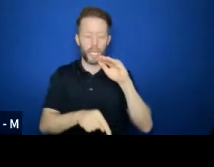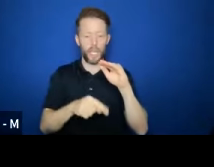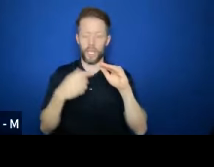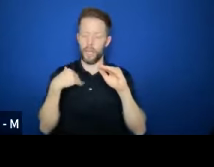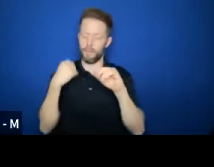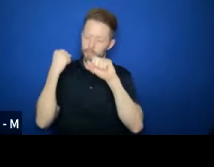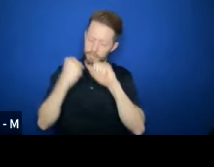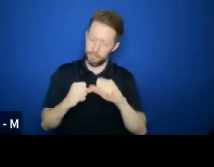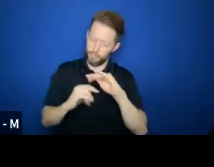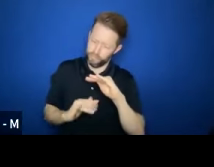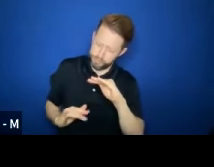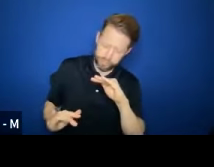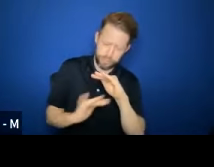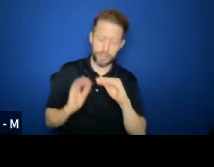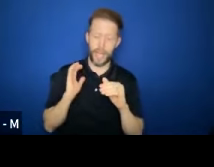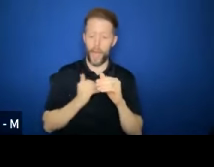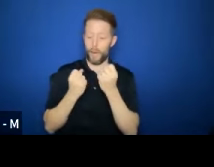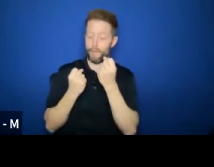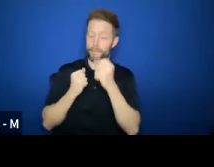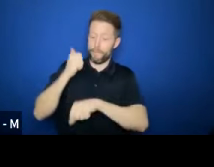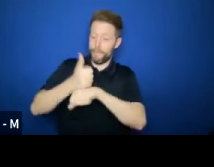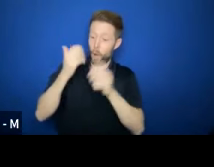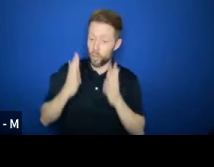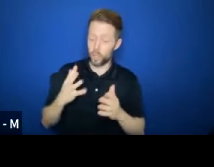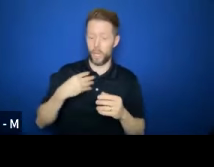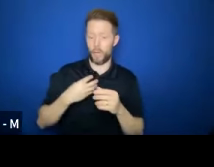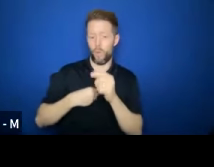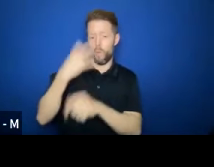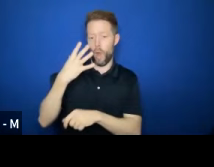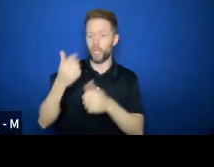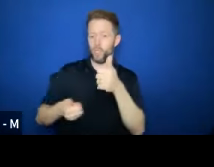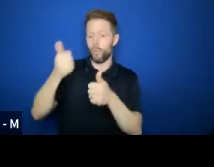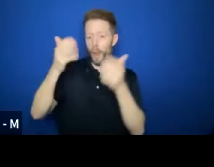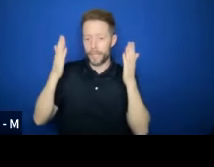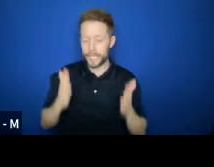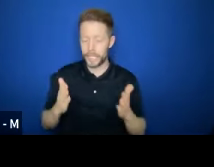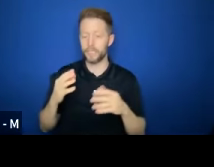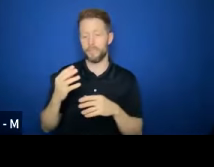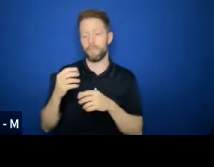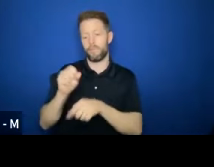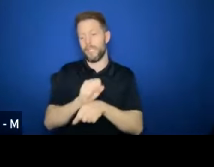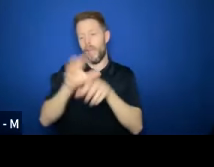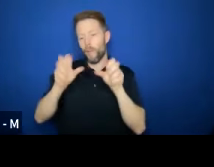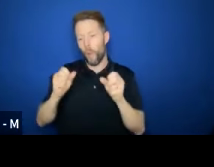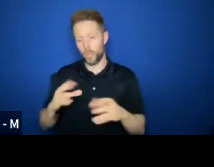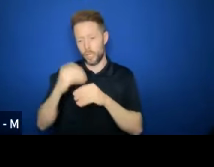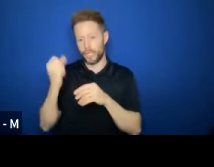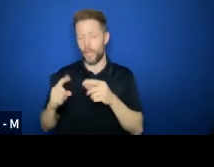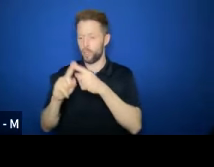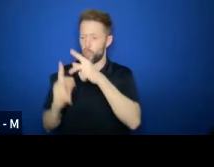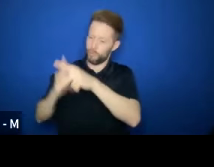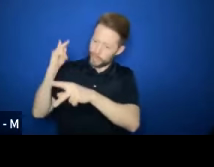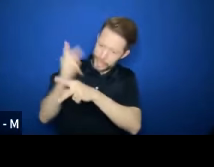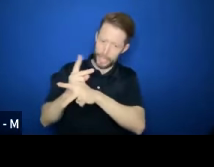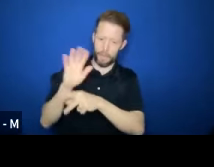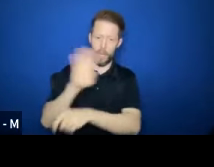by our founders and kind of white supremacists and white slave owners in the South to maintain their power. And so we see this, I think, first and